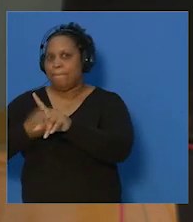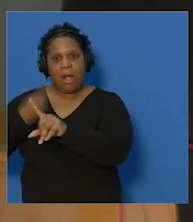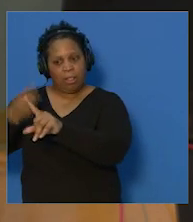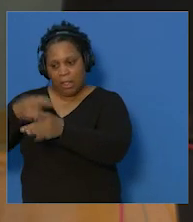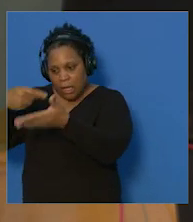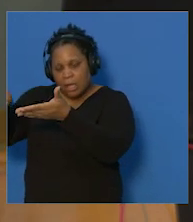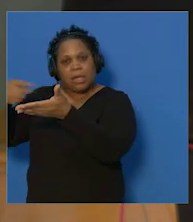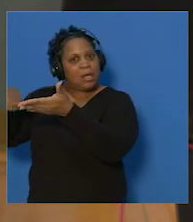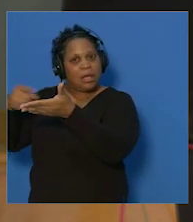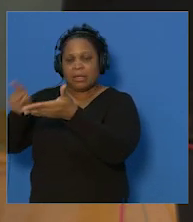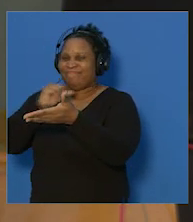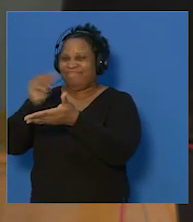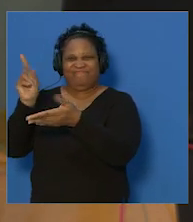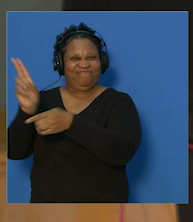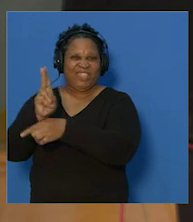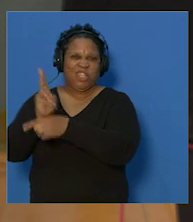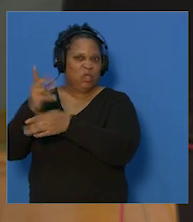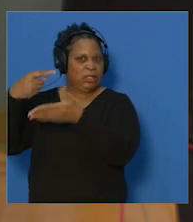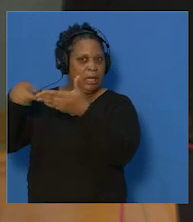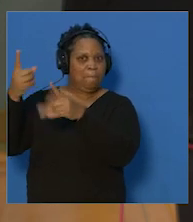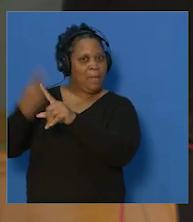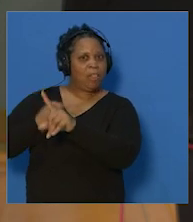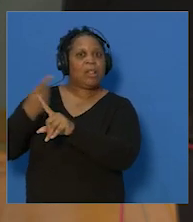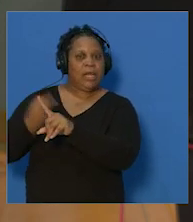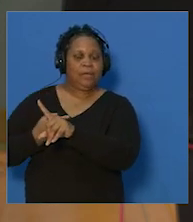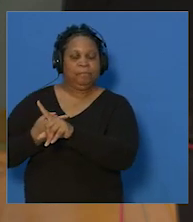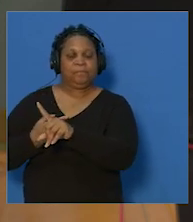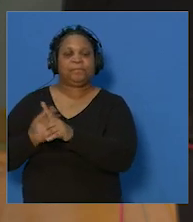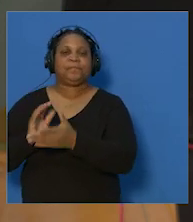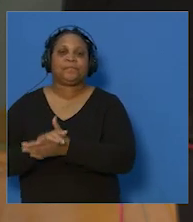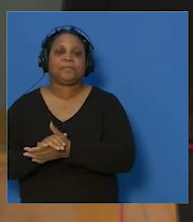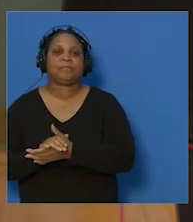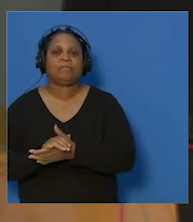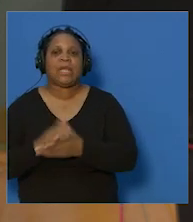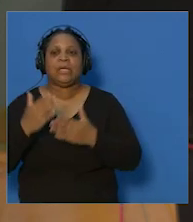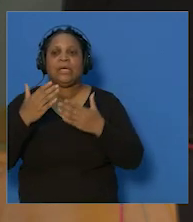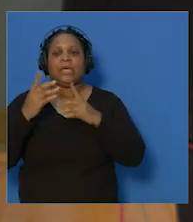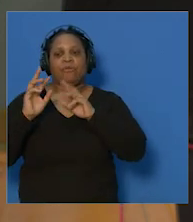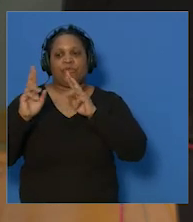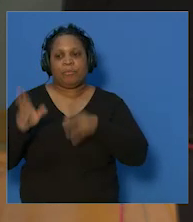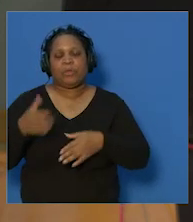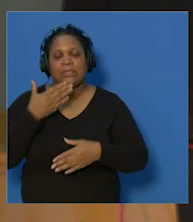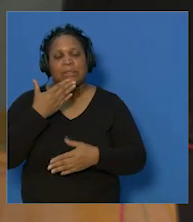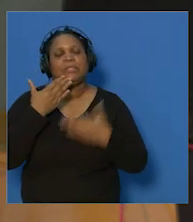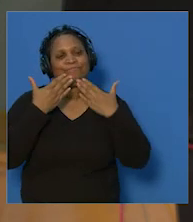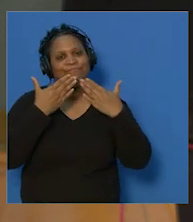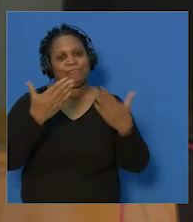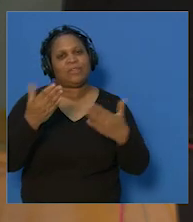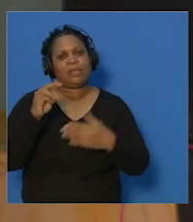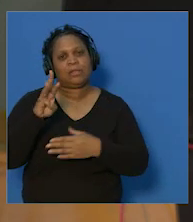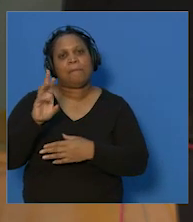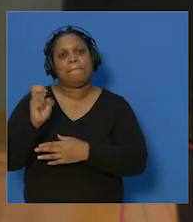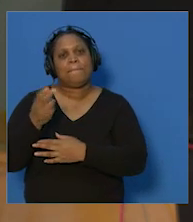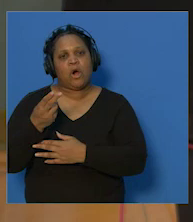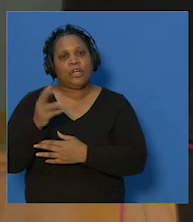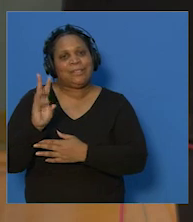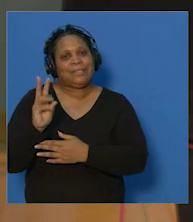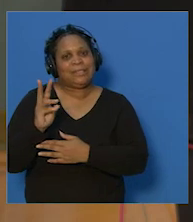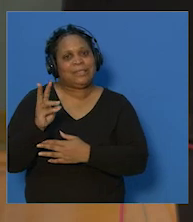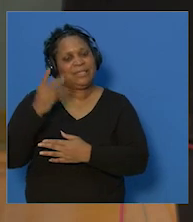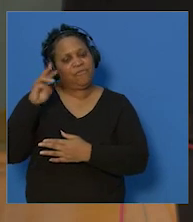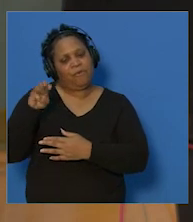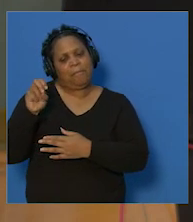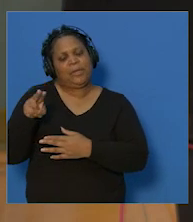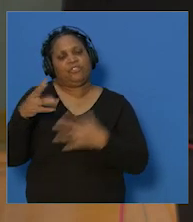basis because we won't be using it for a monthly basis. Grateful. On March 16th, this is for the Minister of Health. On March